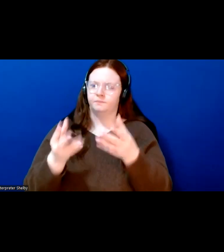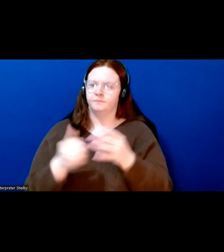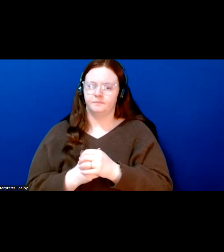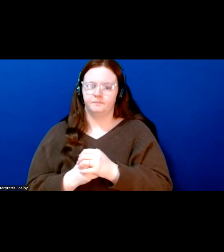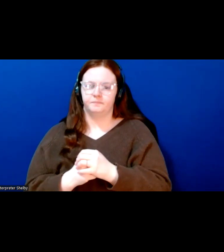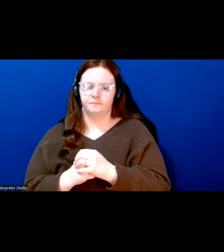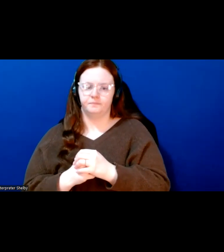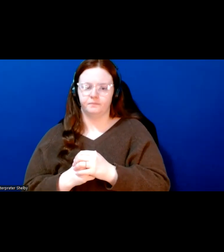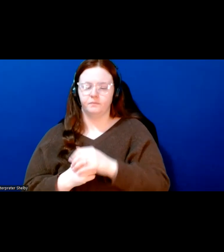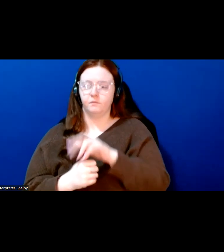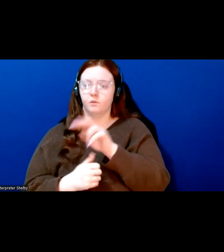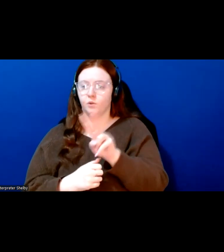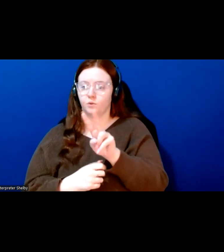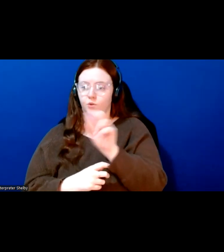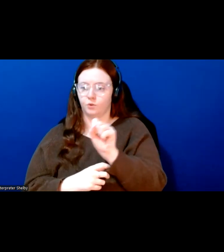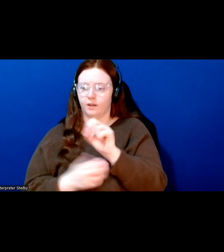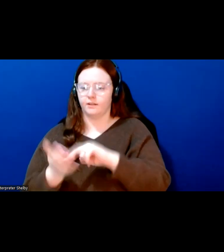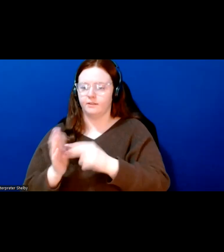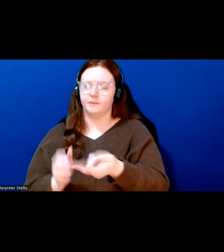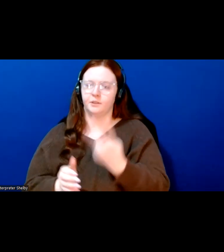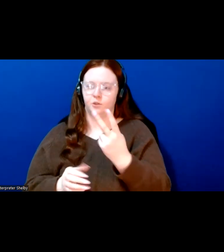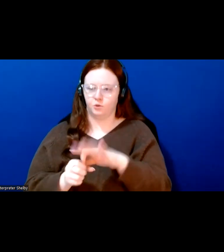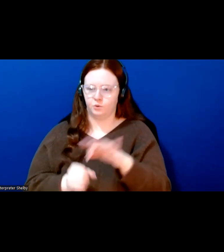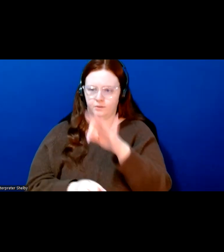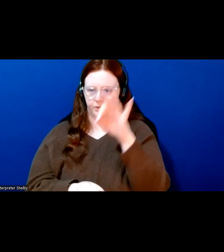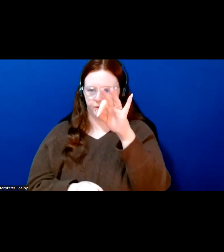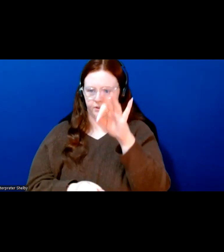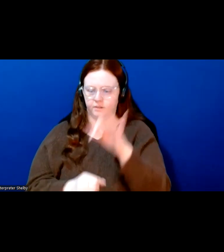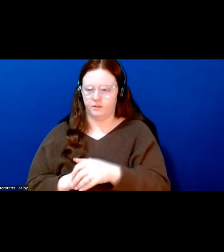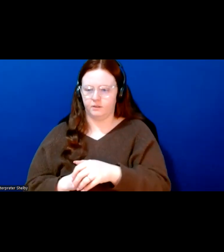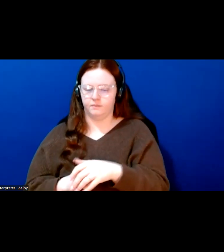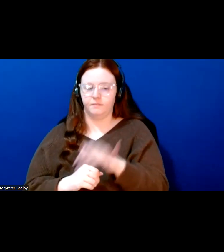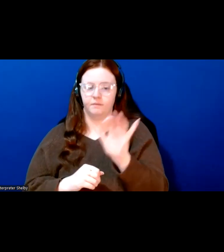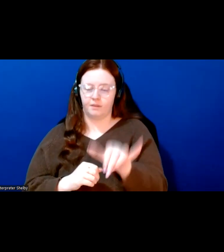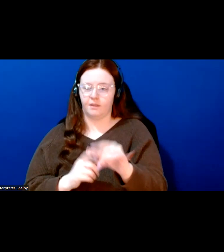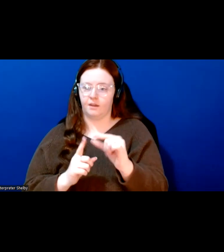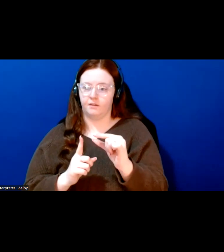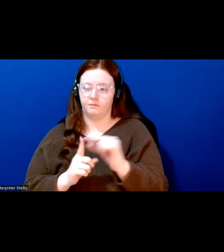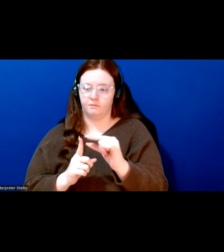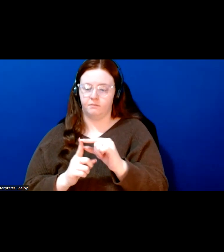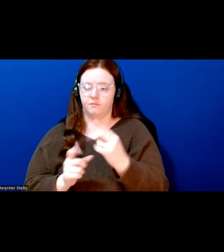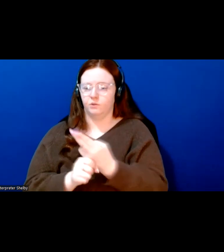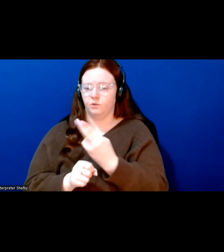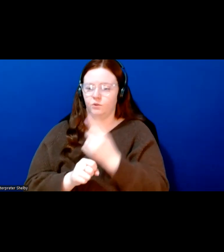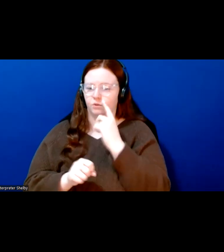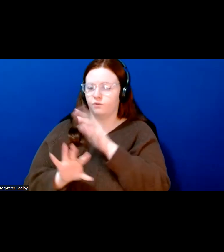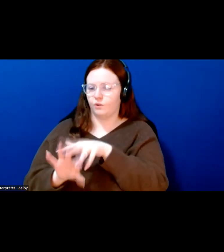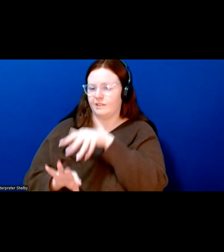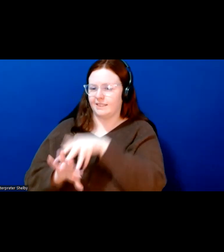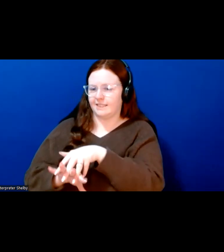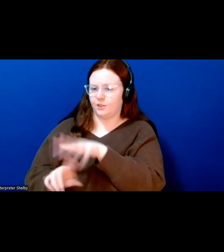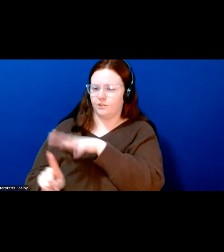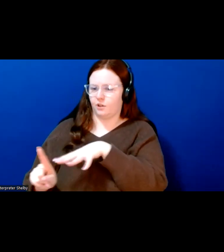So 2S, Two-Spirit, is a term that is used in an Indigenous context,